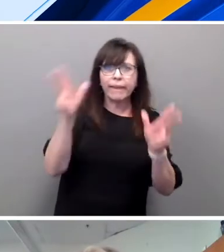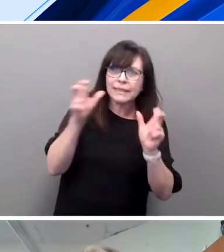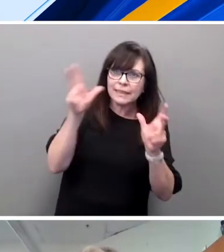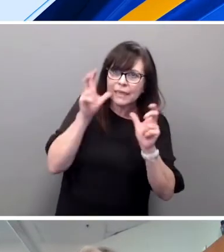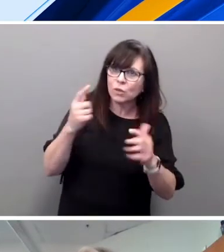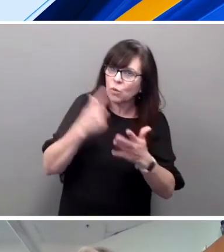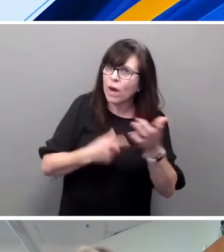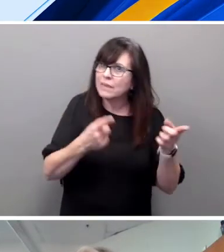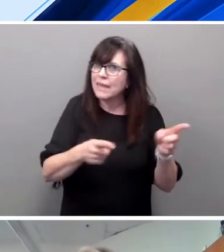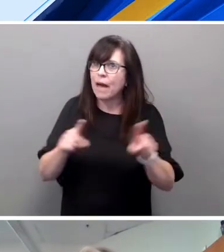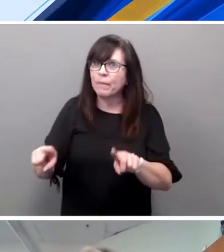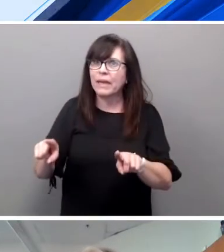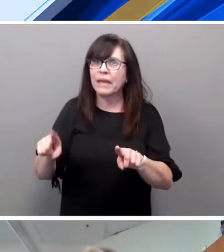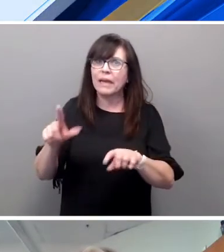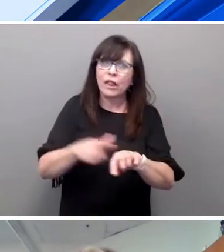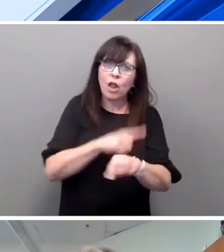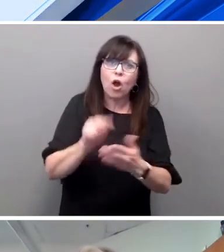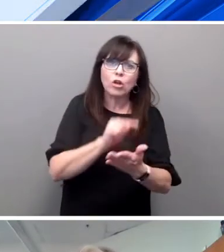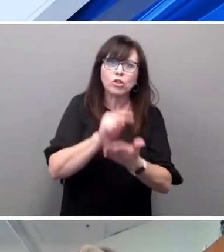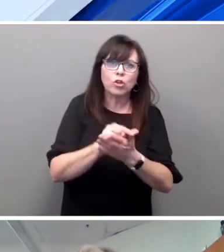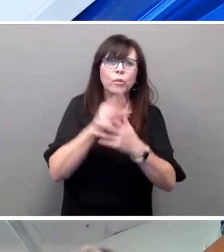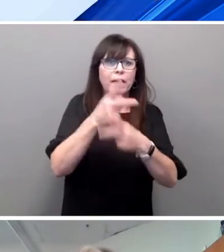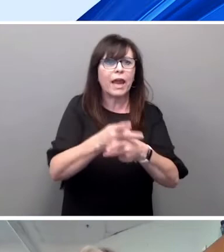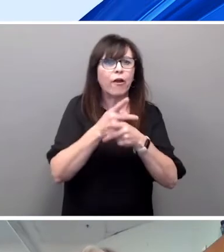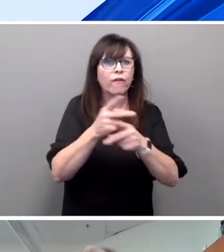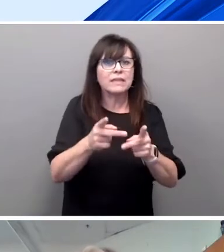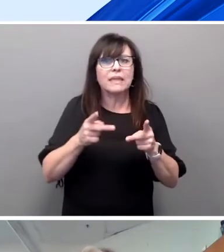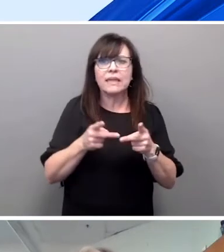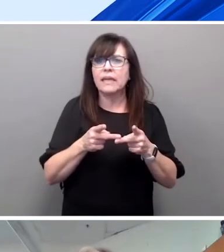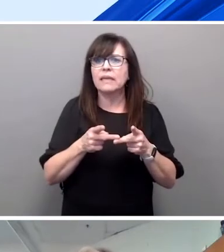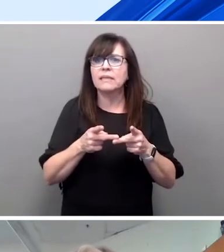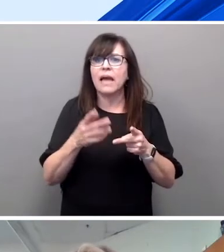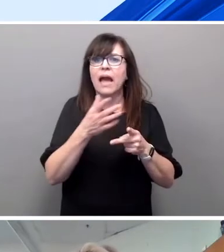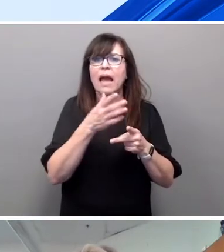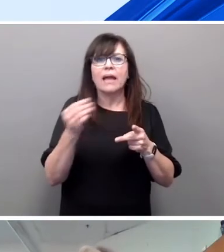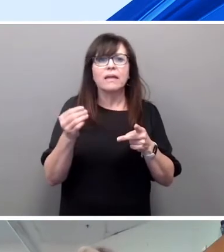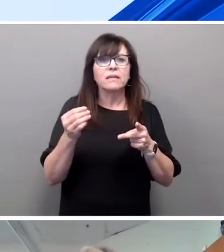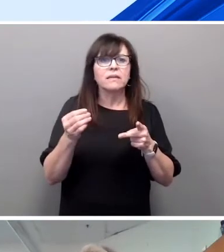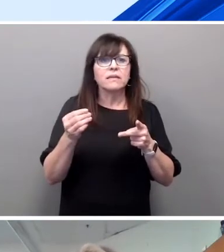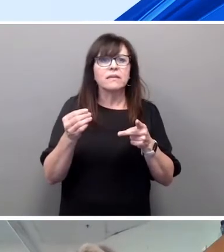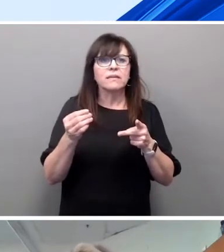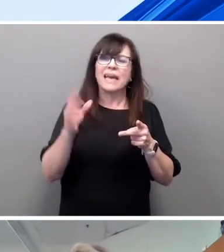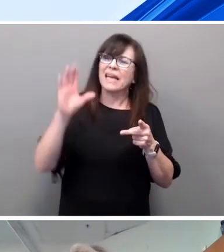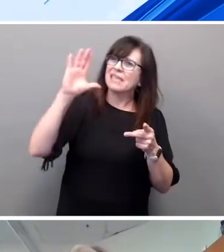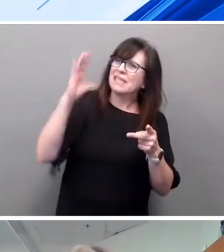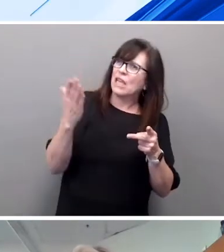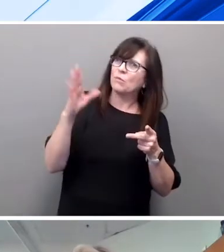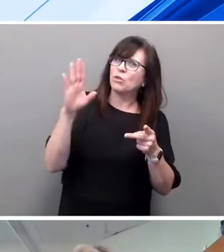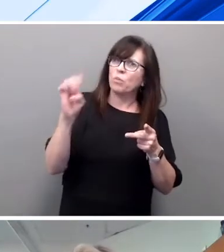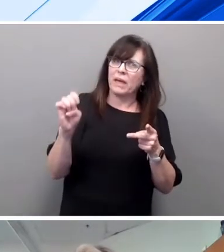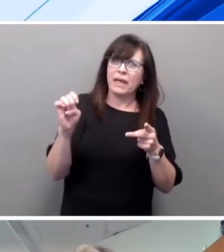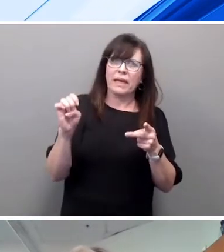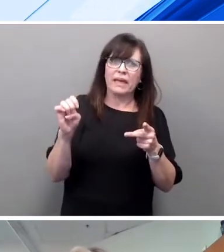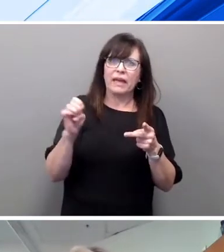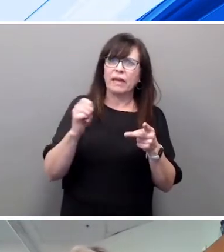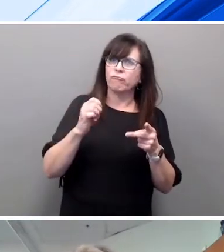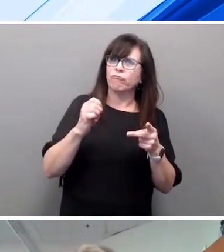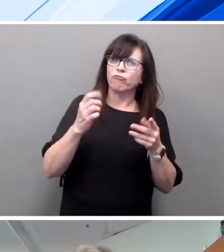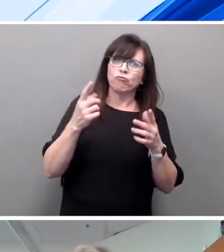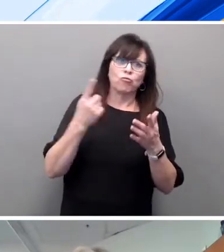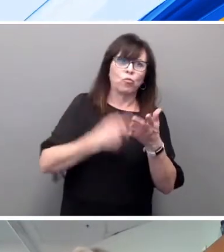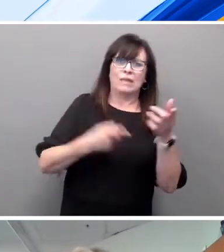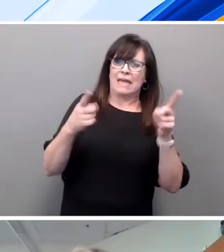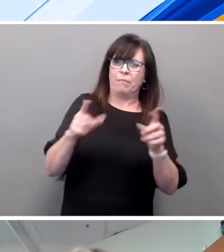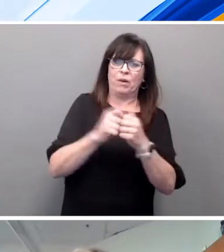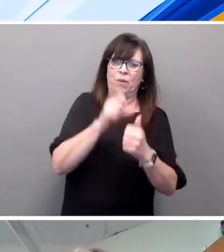what's happening in long-term care facilities. And again, you know, this seems to be at the forefront of what's happening with aging, but